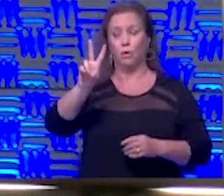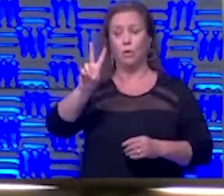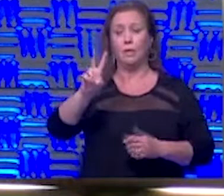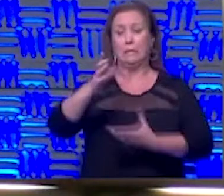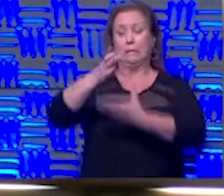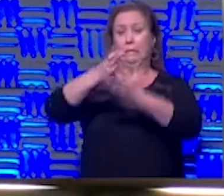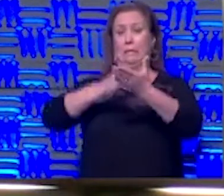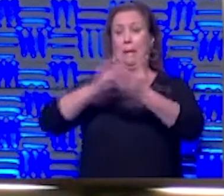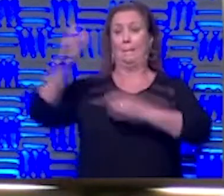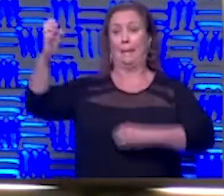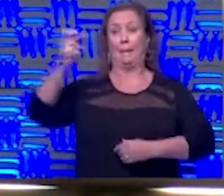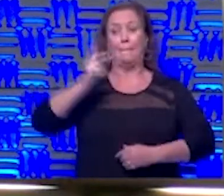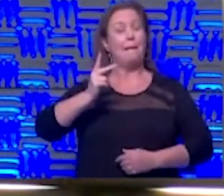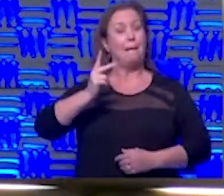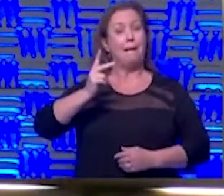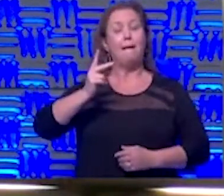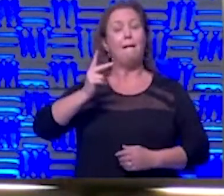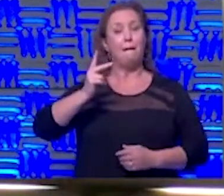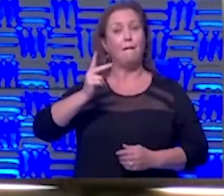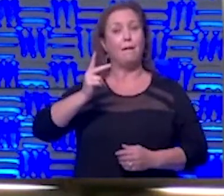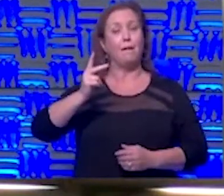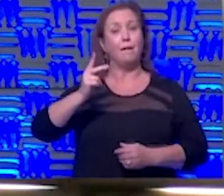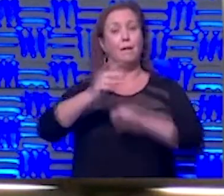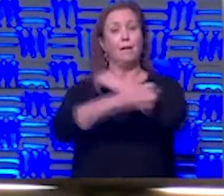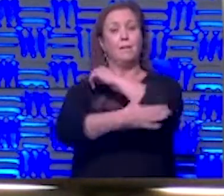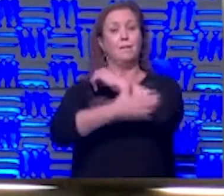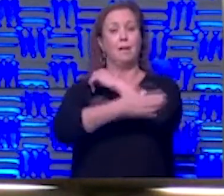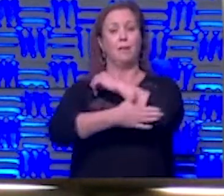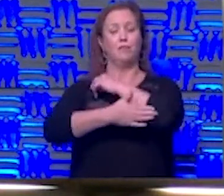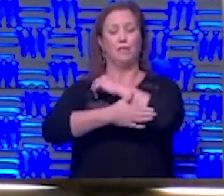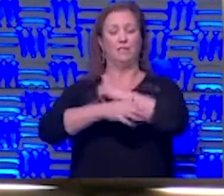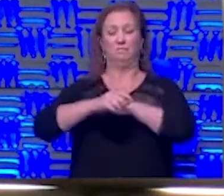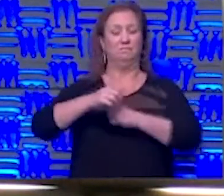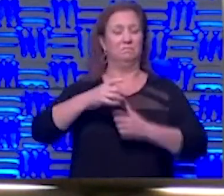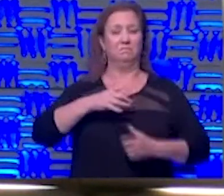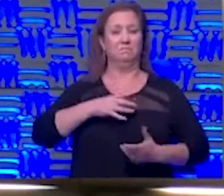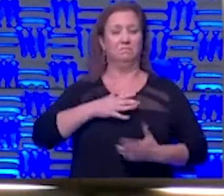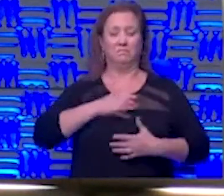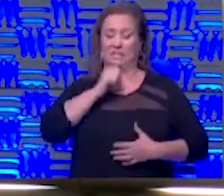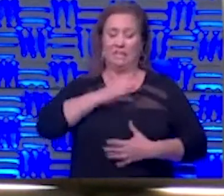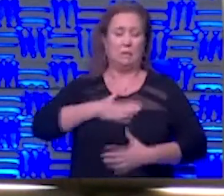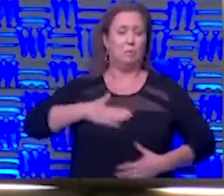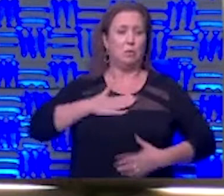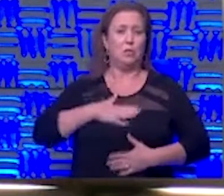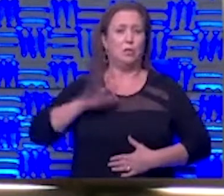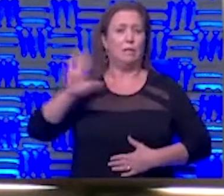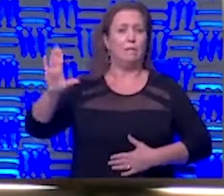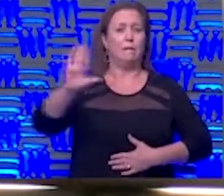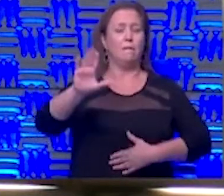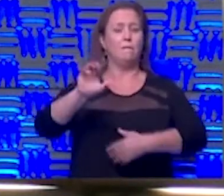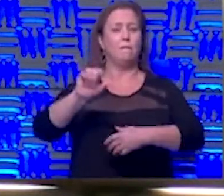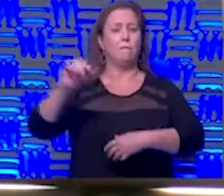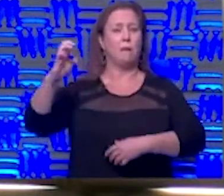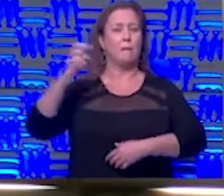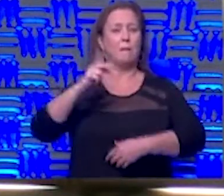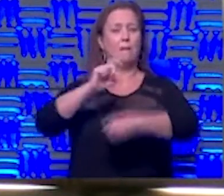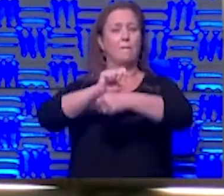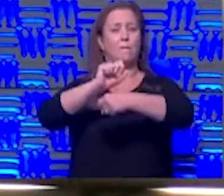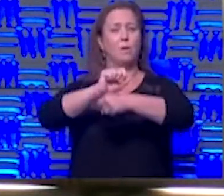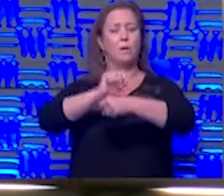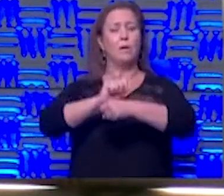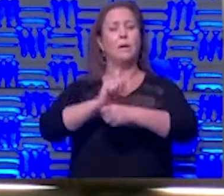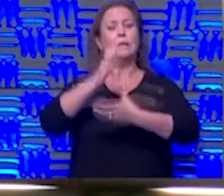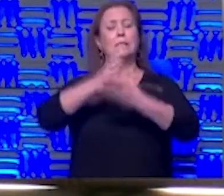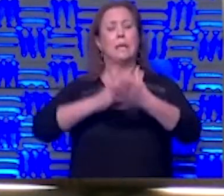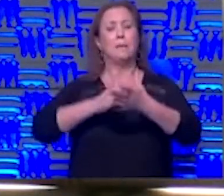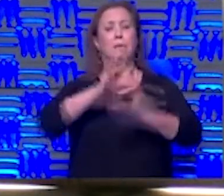of them came back to countries that really didn't appreciate them. And to me, some of those African